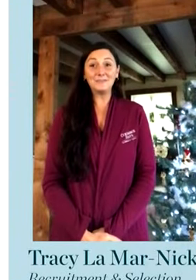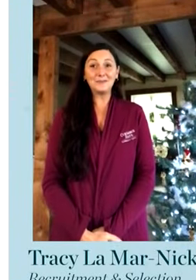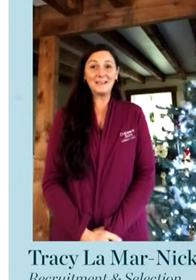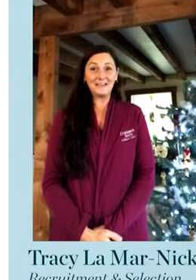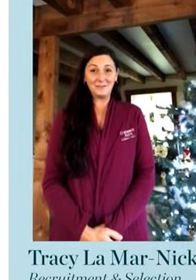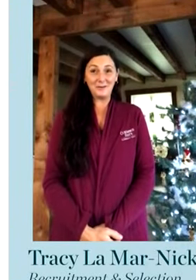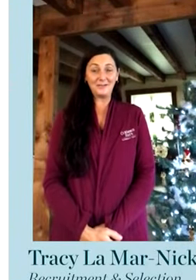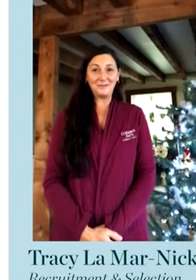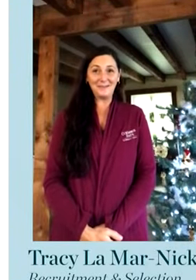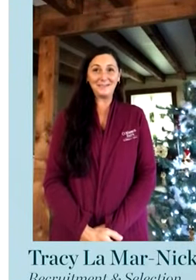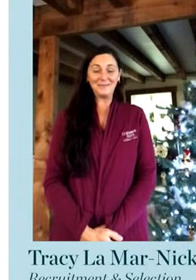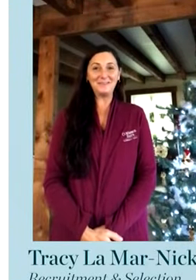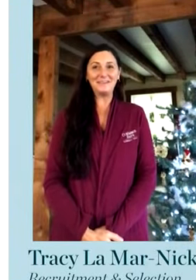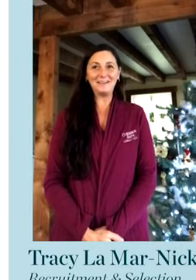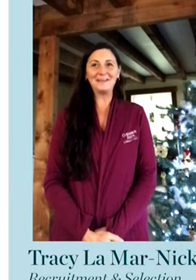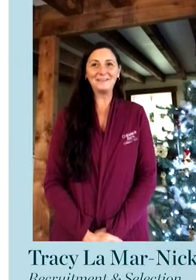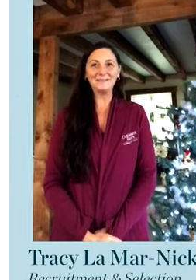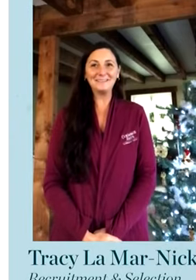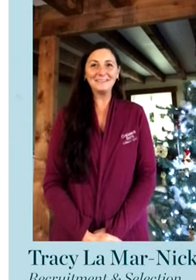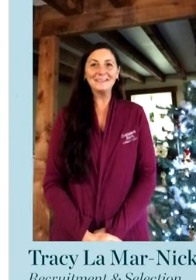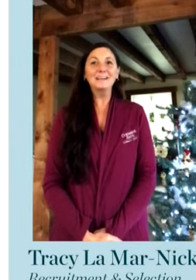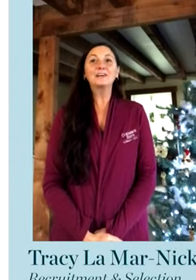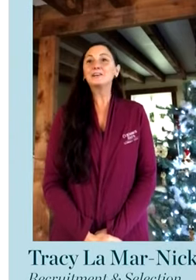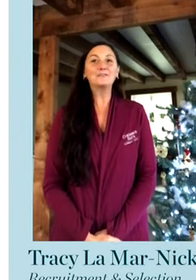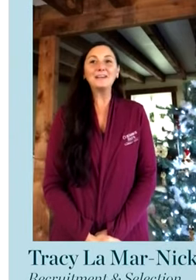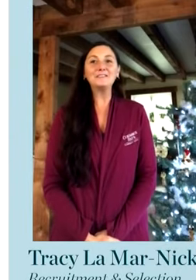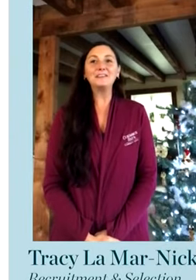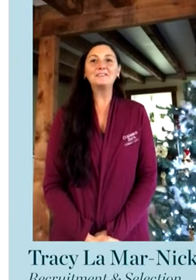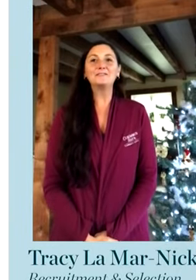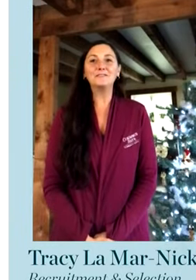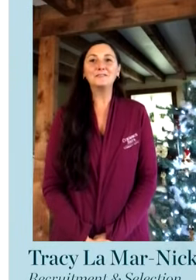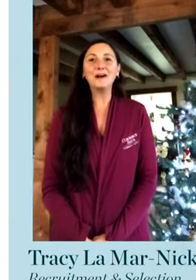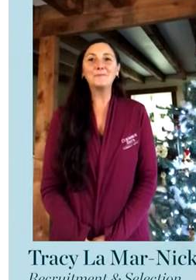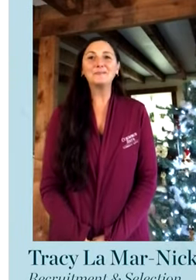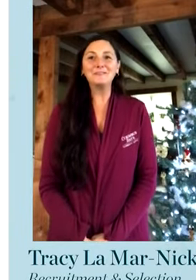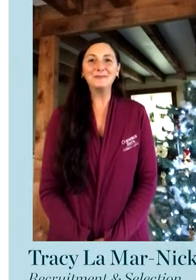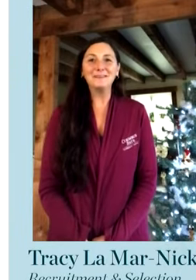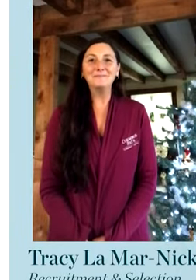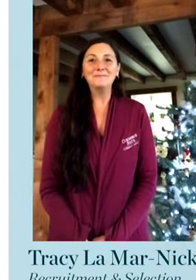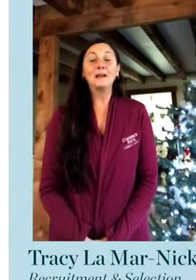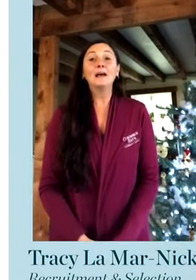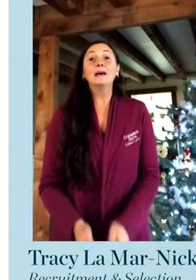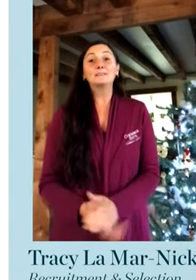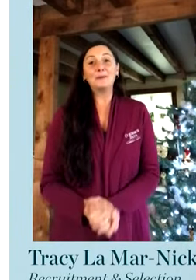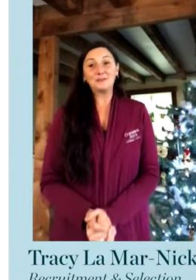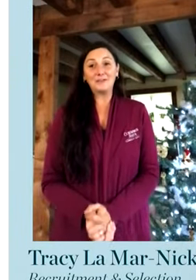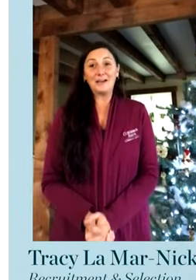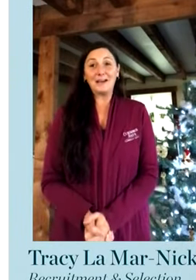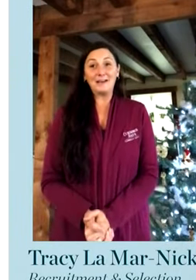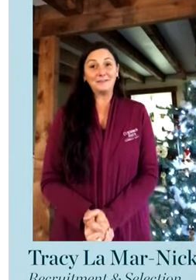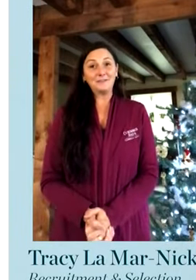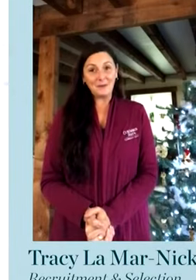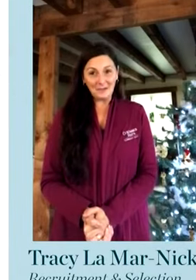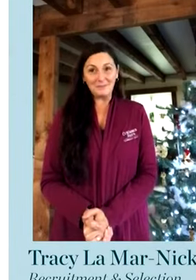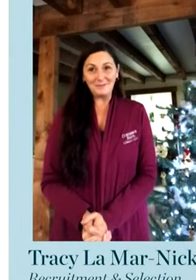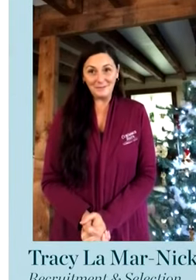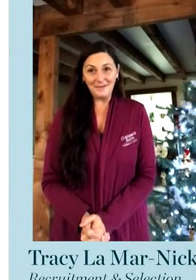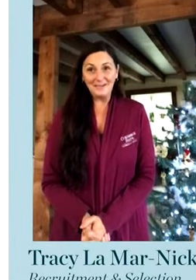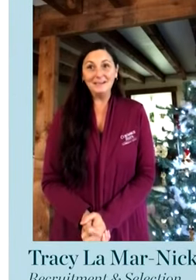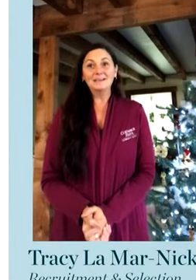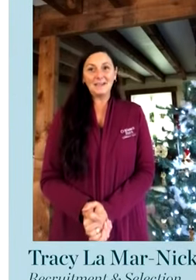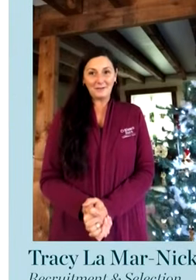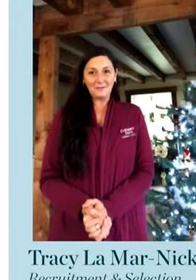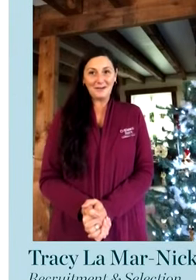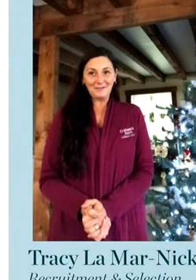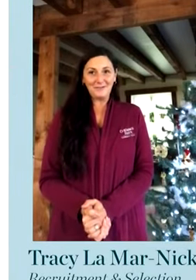Today is your day, 2020 Columbus State graduates. Congratulations on your accomplishment. A special shout out to my baby